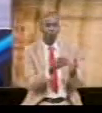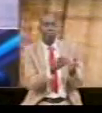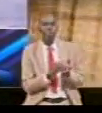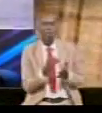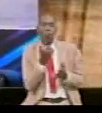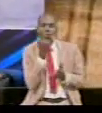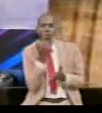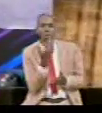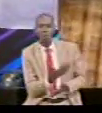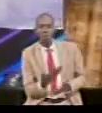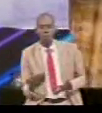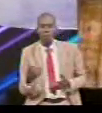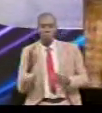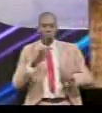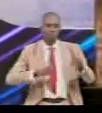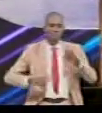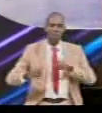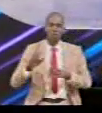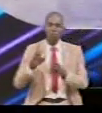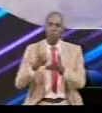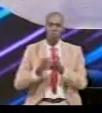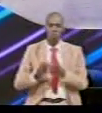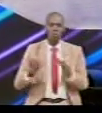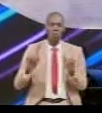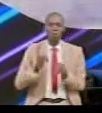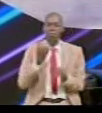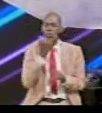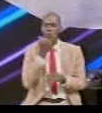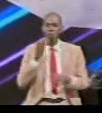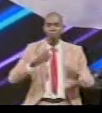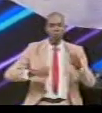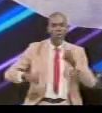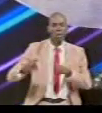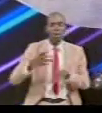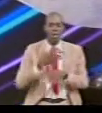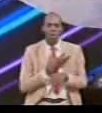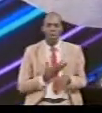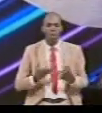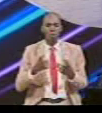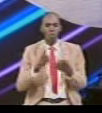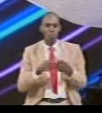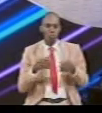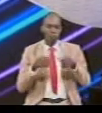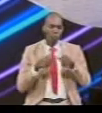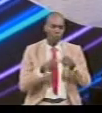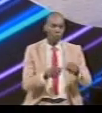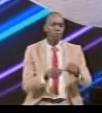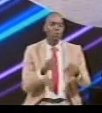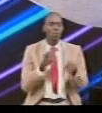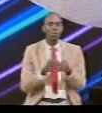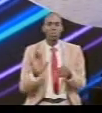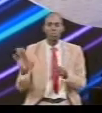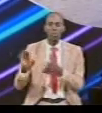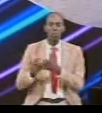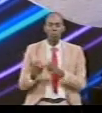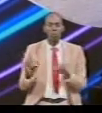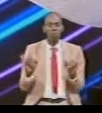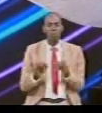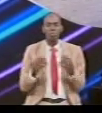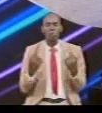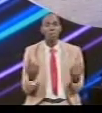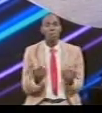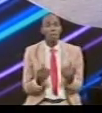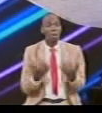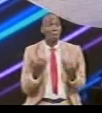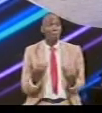they say, to act the way they act, to sin the way they are sinning. But now there is liberty, there is